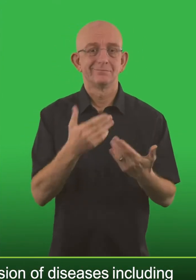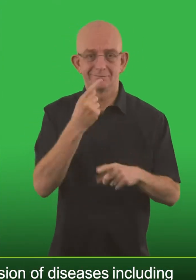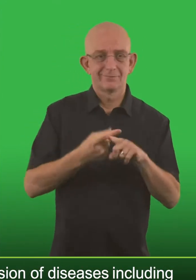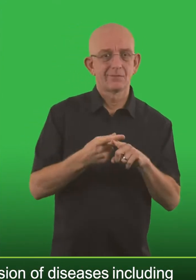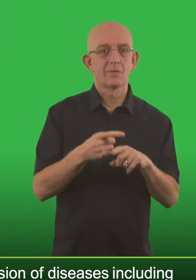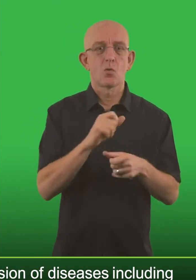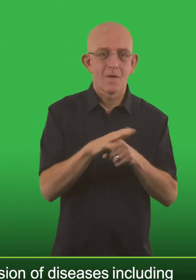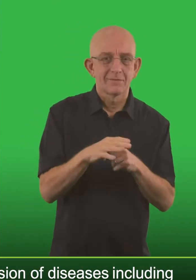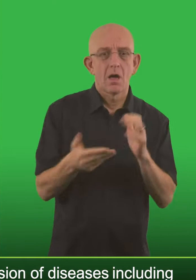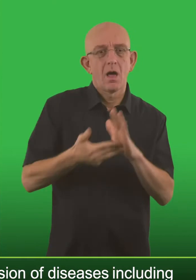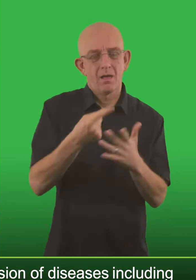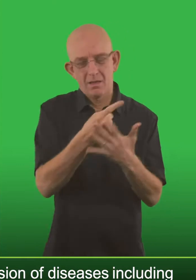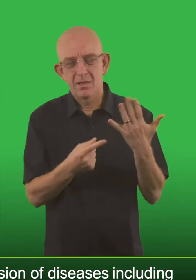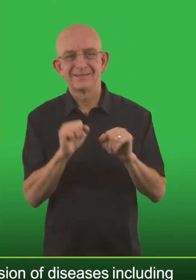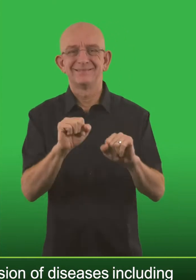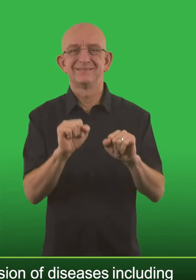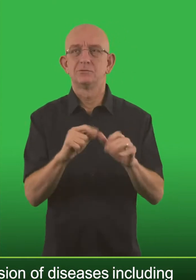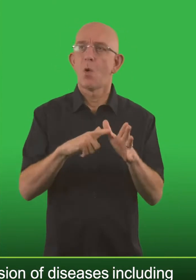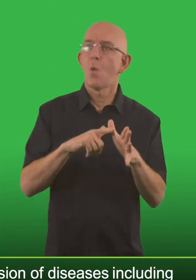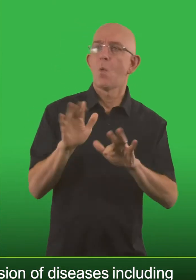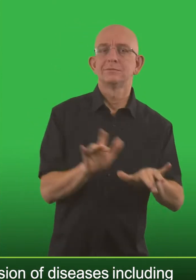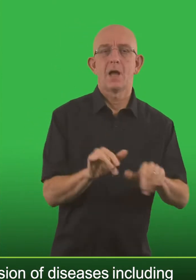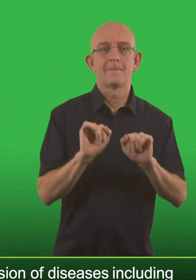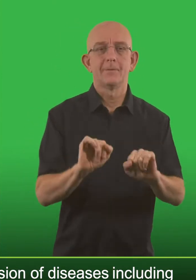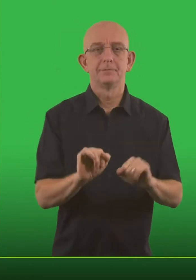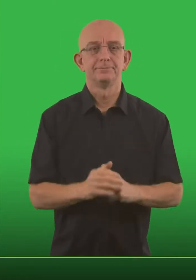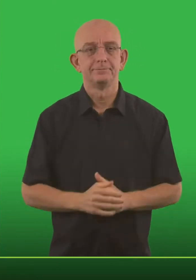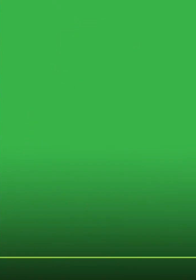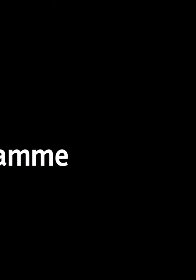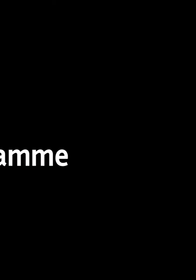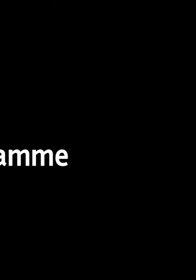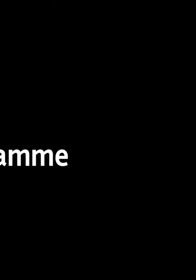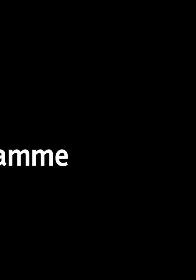diseases, including COVID and including other things that start to be transmitted in the autumn.